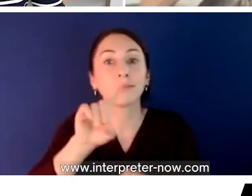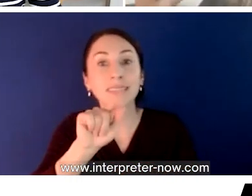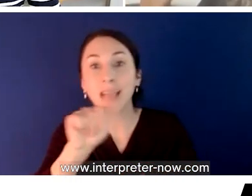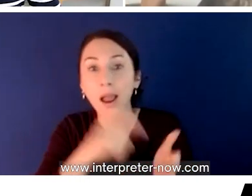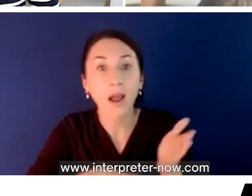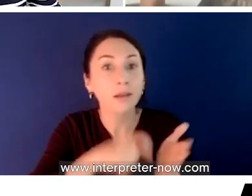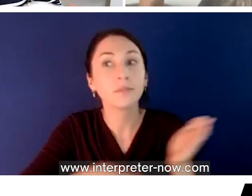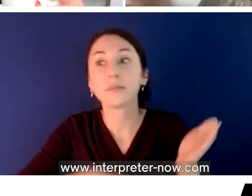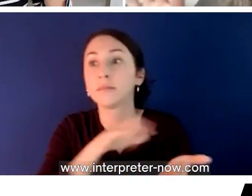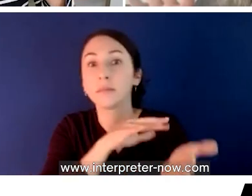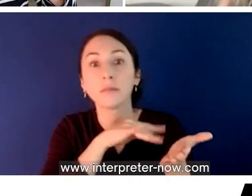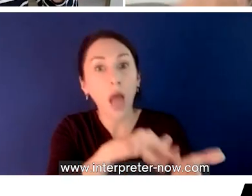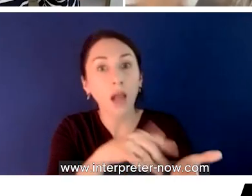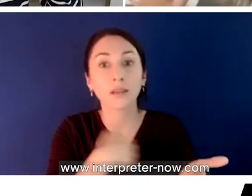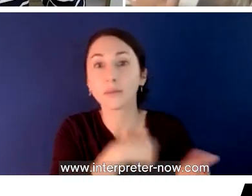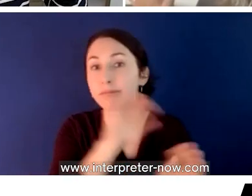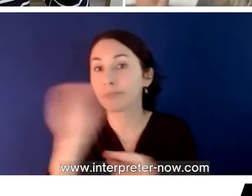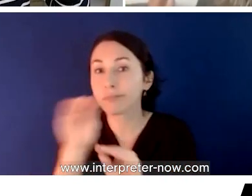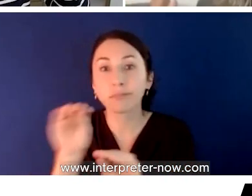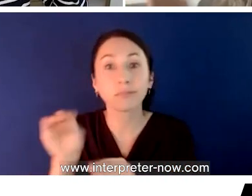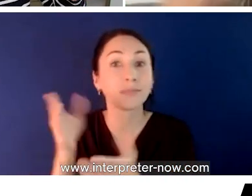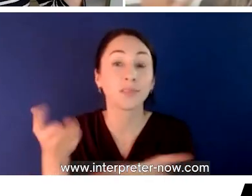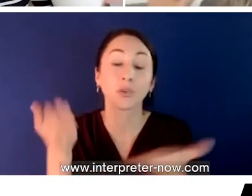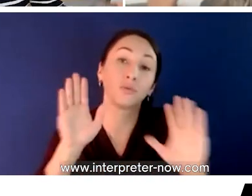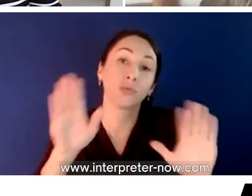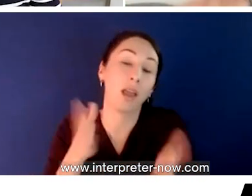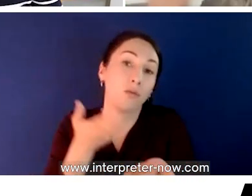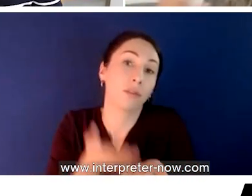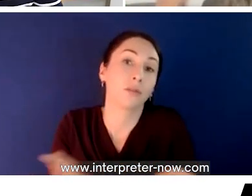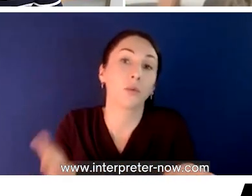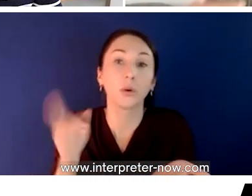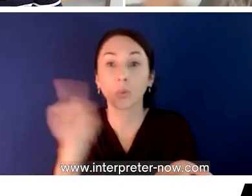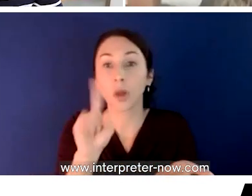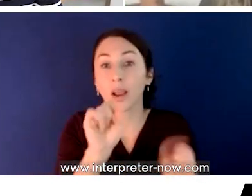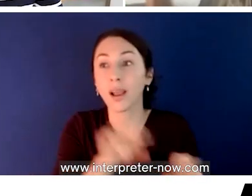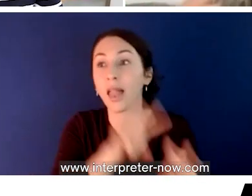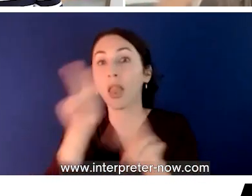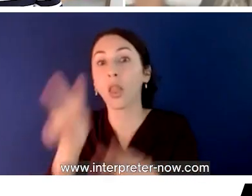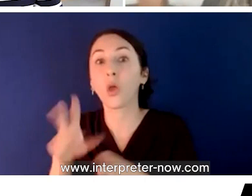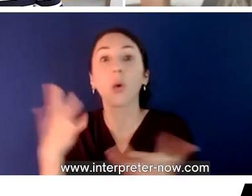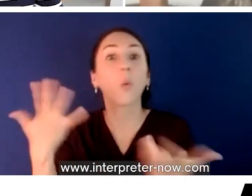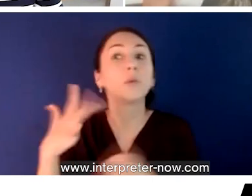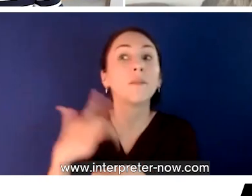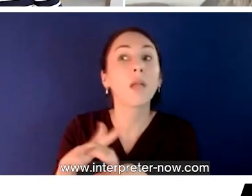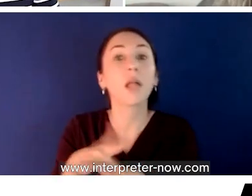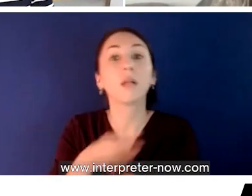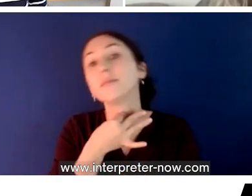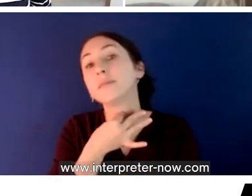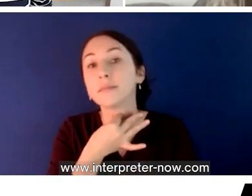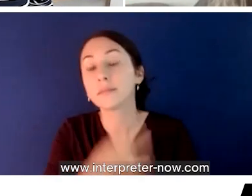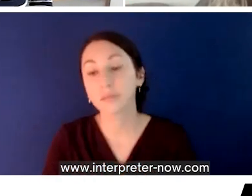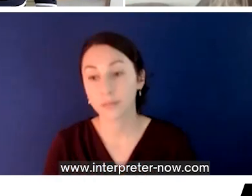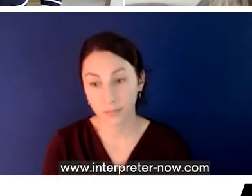see studies that are interesting. So it's actually a great resource to just kind of come and learn what's available and how things might work